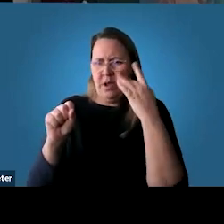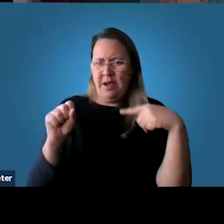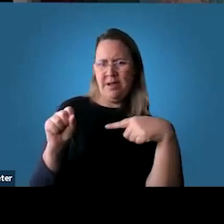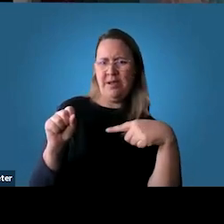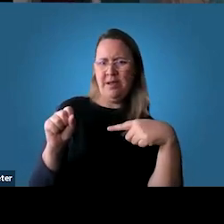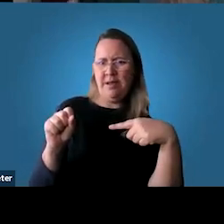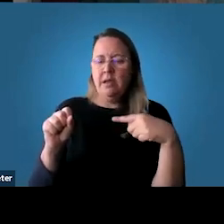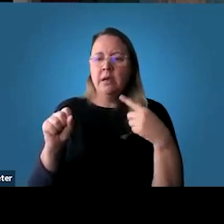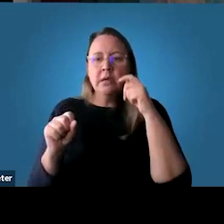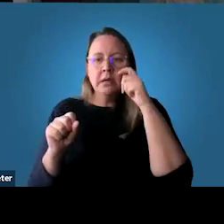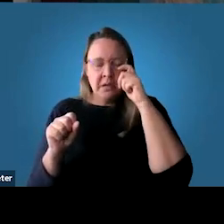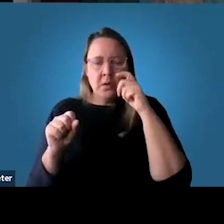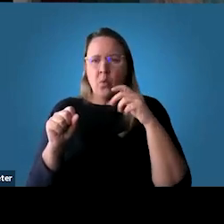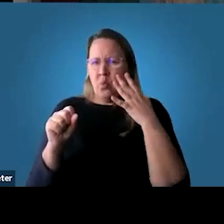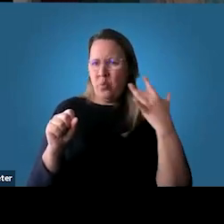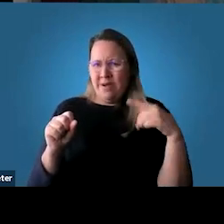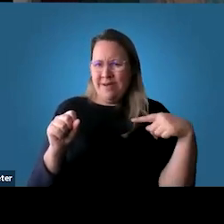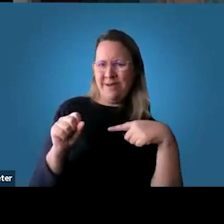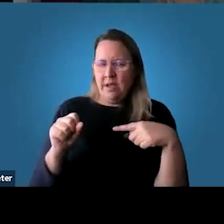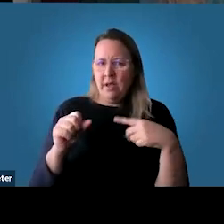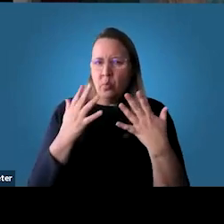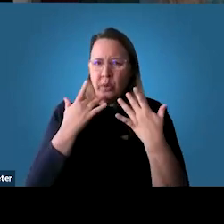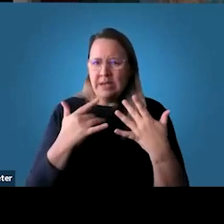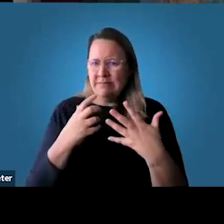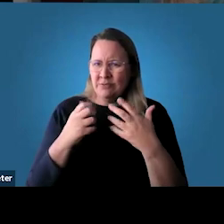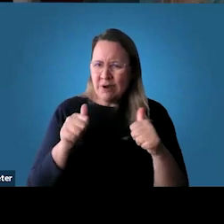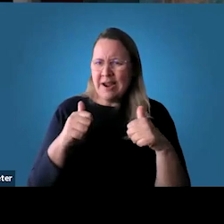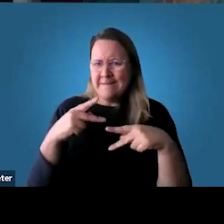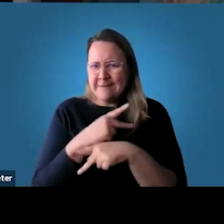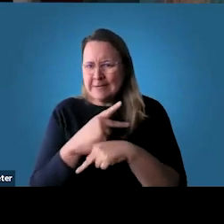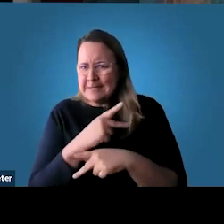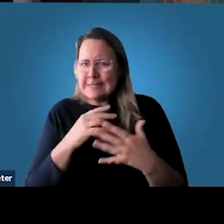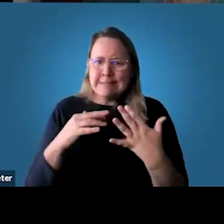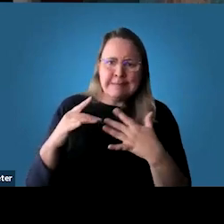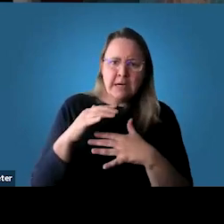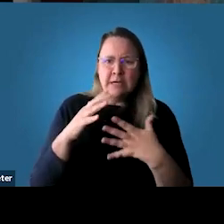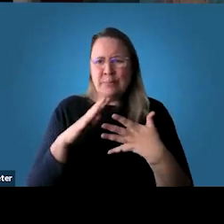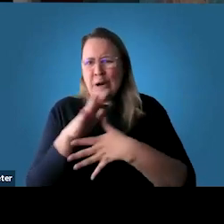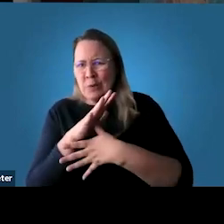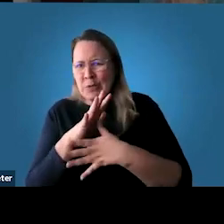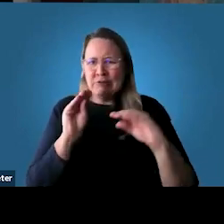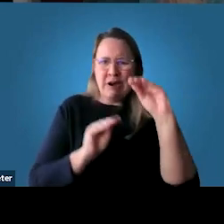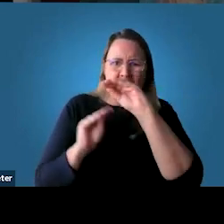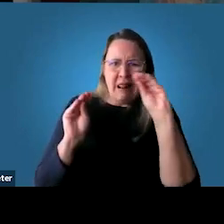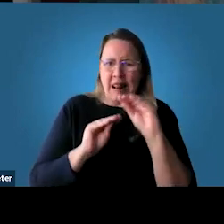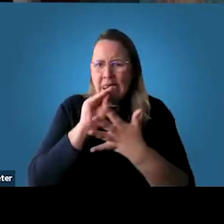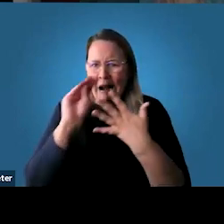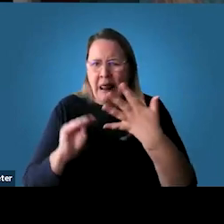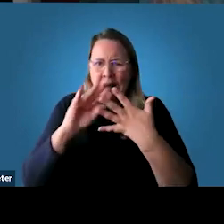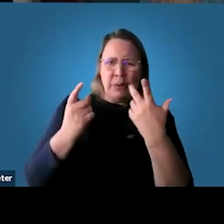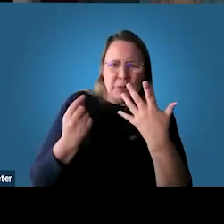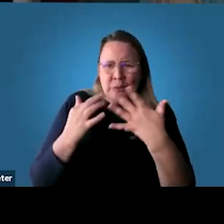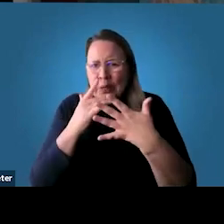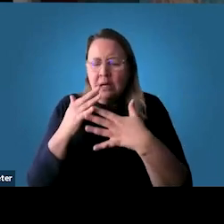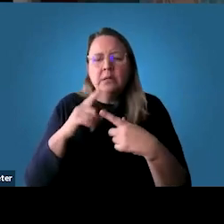valuable? What makes this worth carving out time for, especially when we're already dealing with competing priorities on a daily basis? Let's